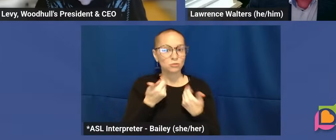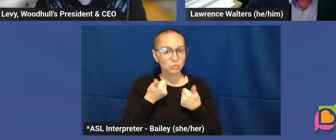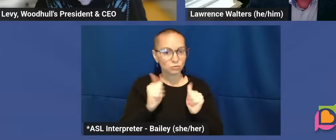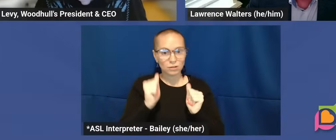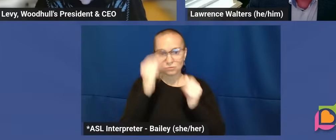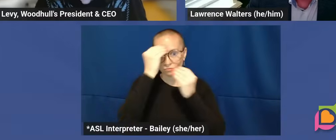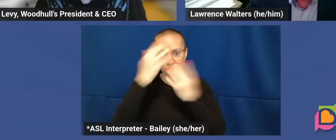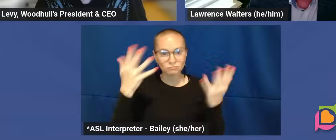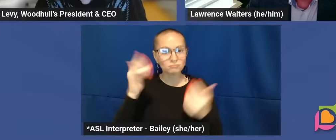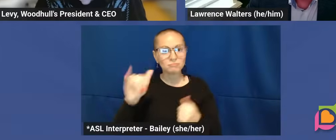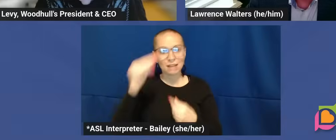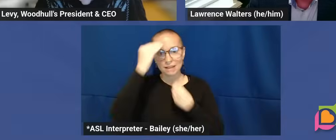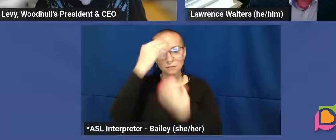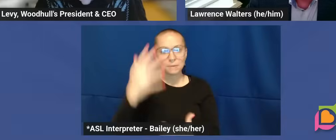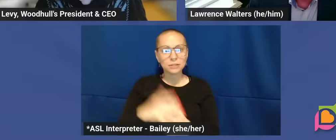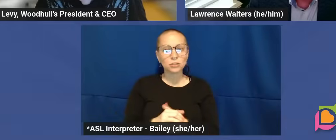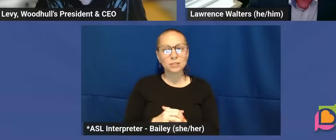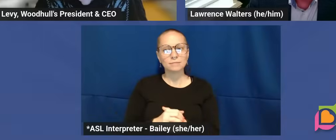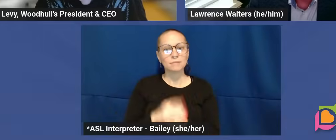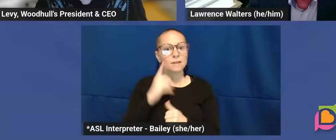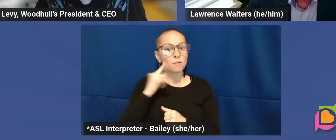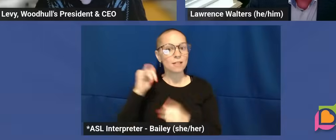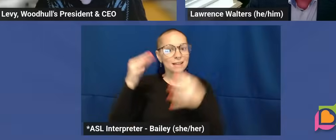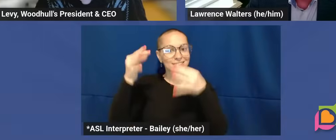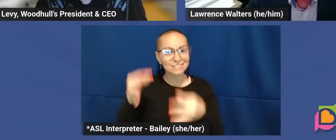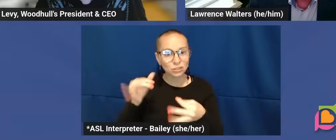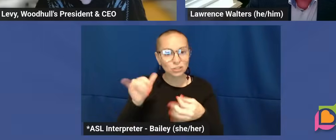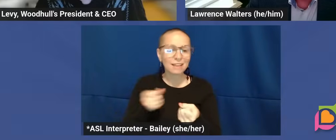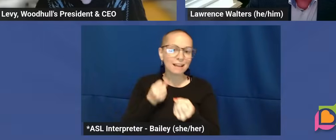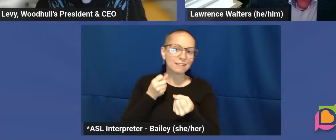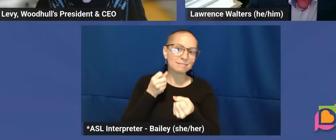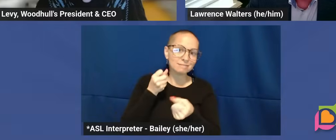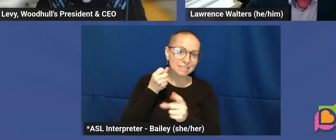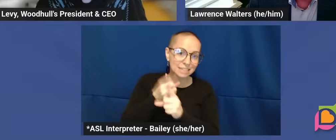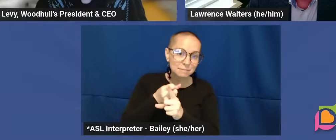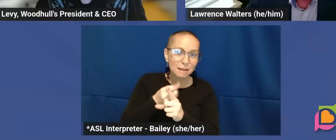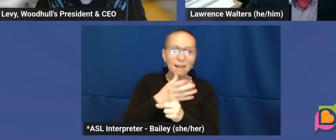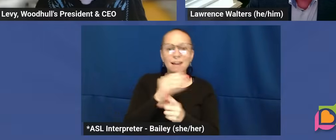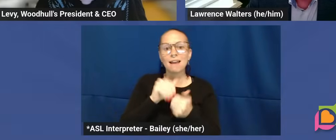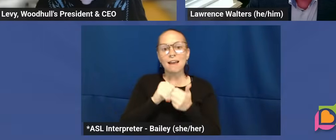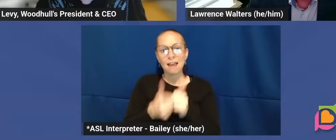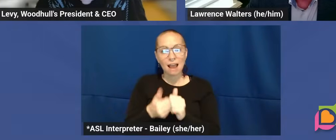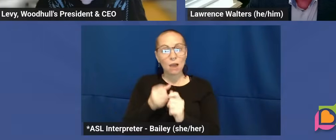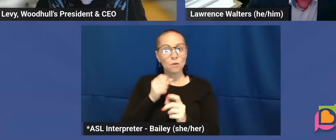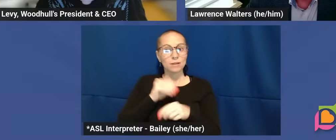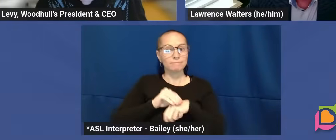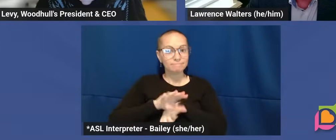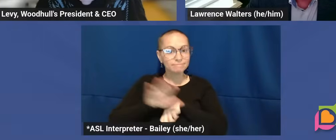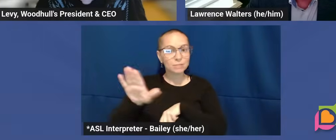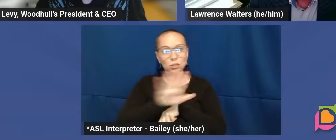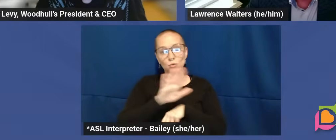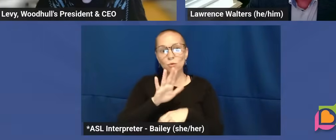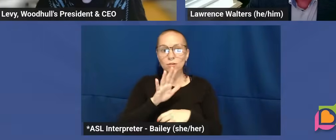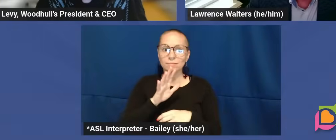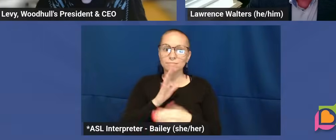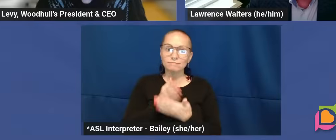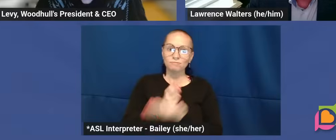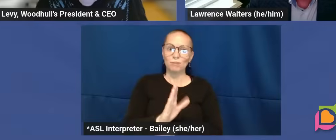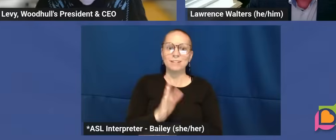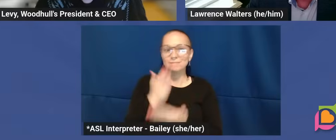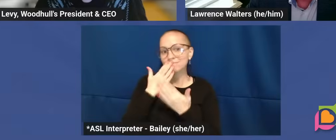there as to the decision, its impacts, and how it affects your constitutional rights. And appreciate the opportunity,